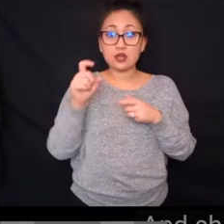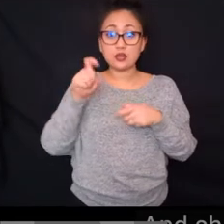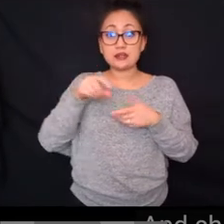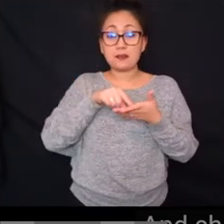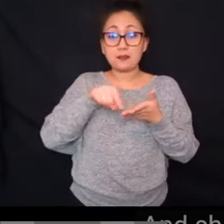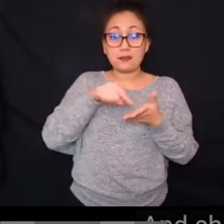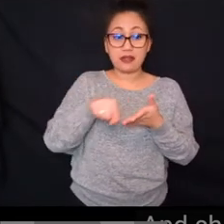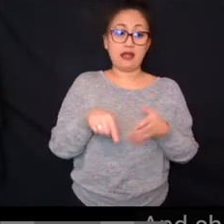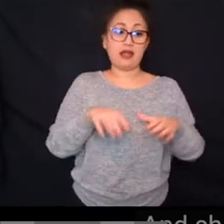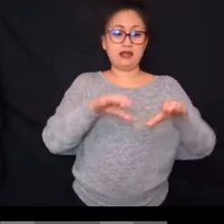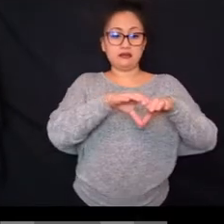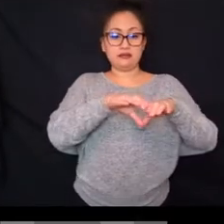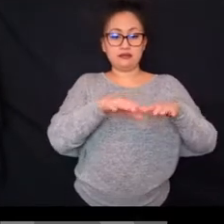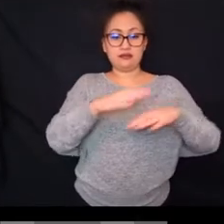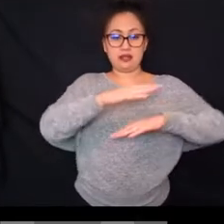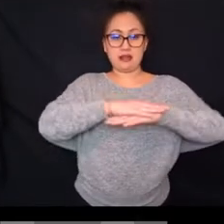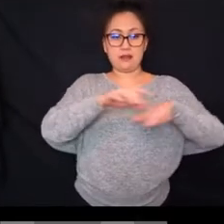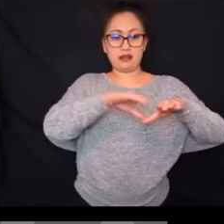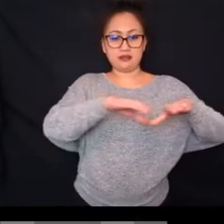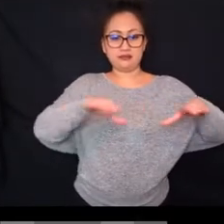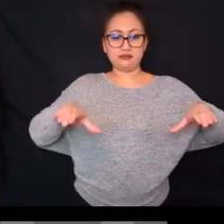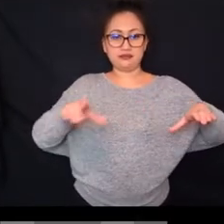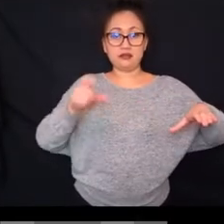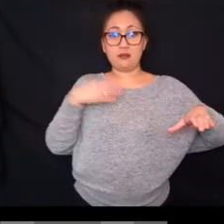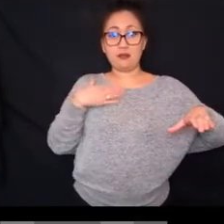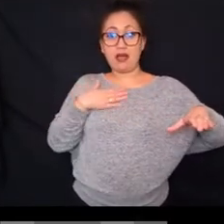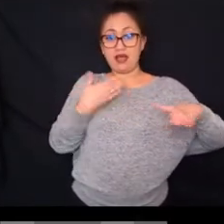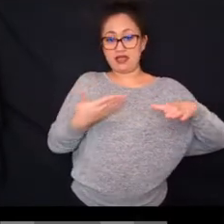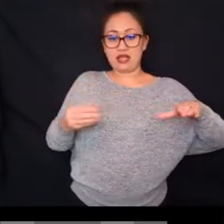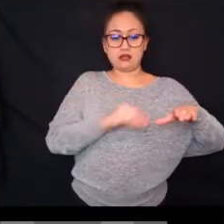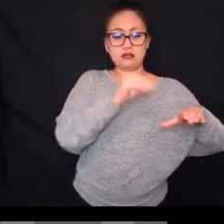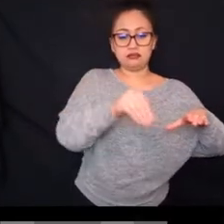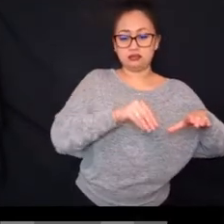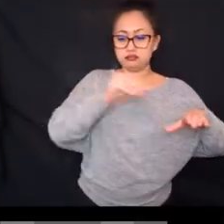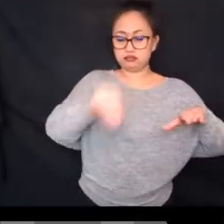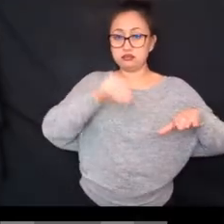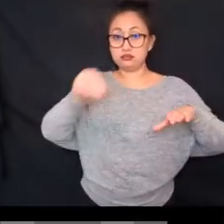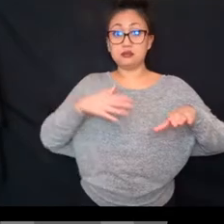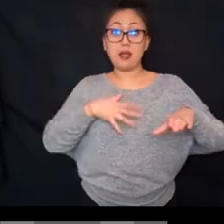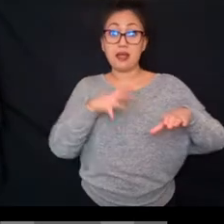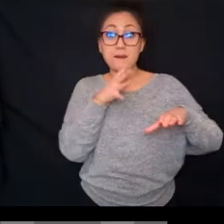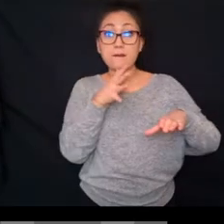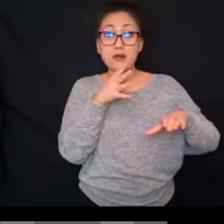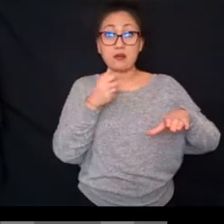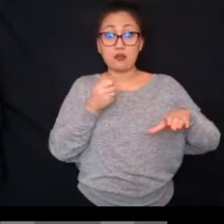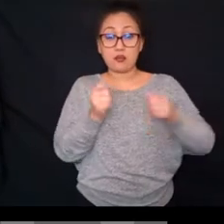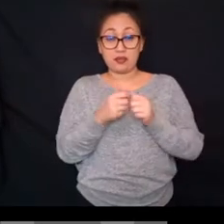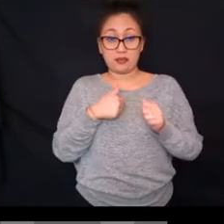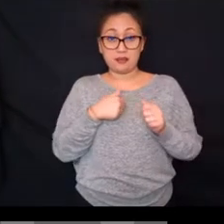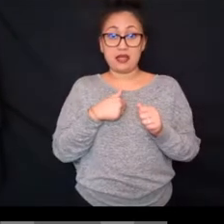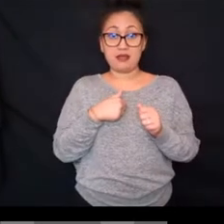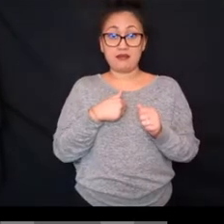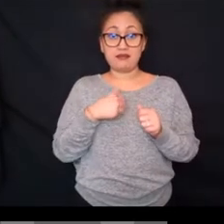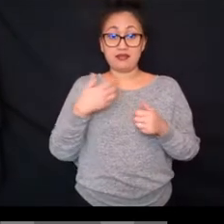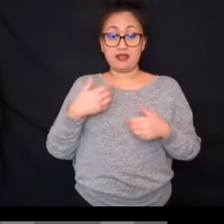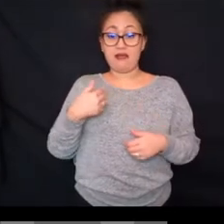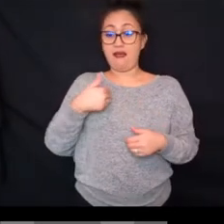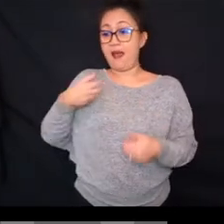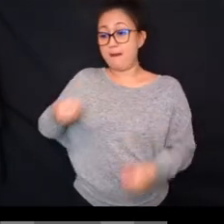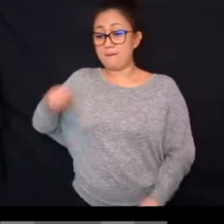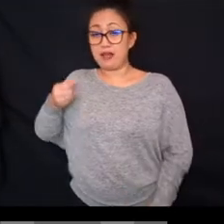over into the basket. And so really quick, I have to pick them up and put them in the sack. Well, my mother was with me. I had a sack and my mother had a